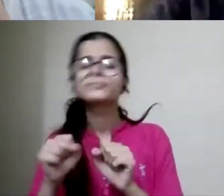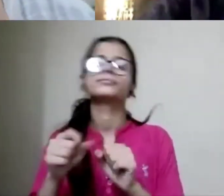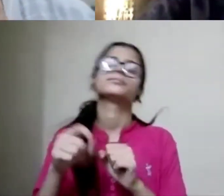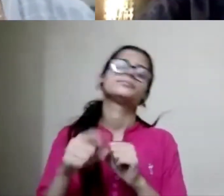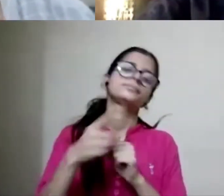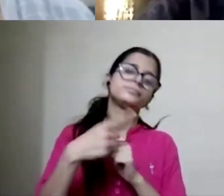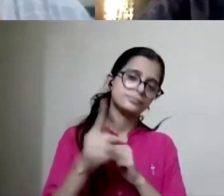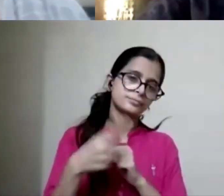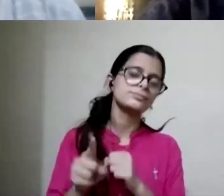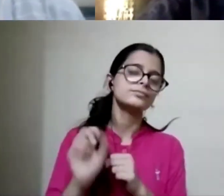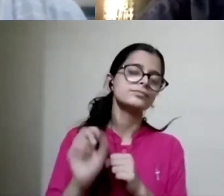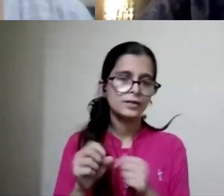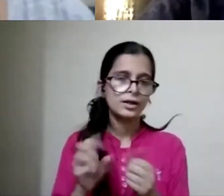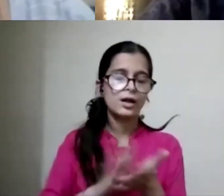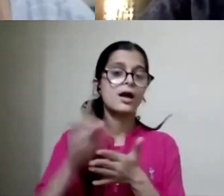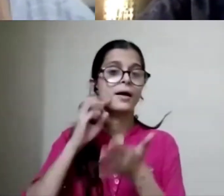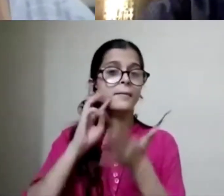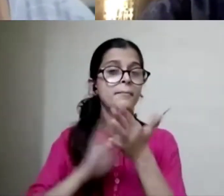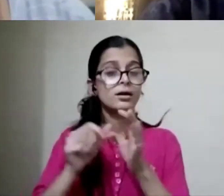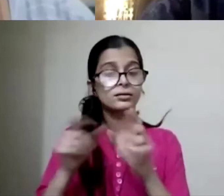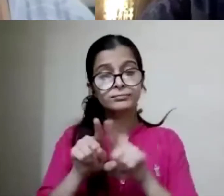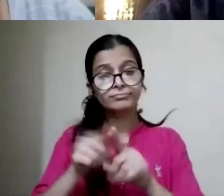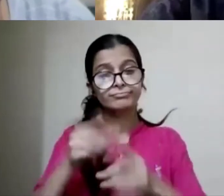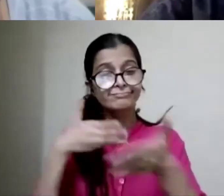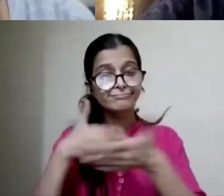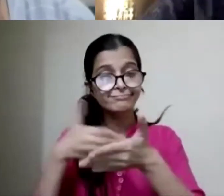The difficulty somewhere, Hema, that comes in is this, that